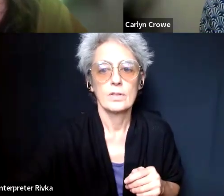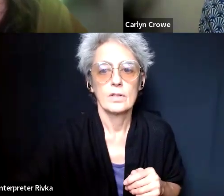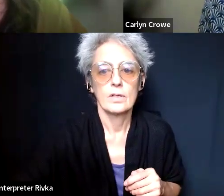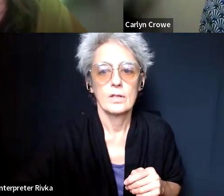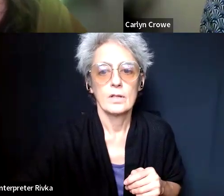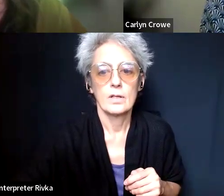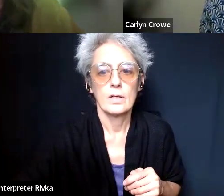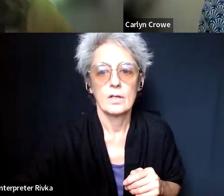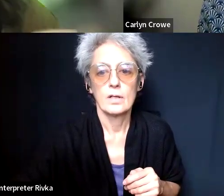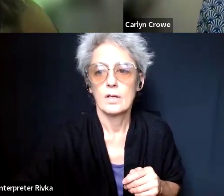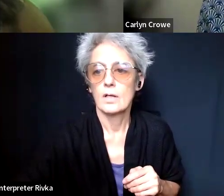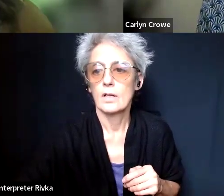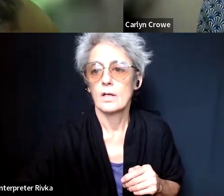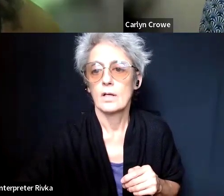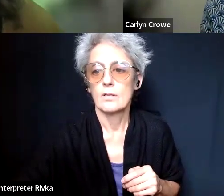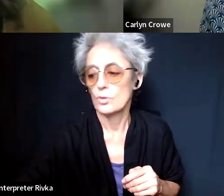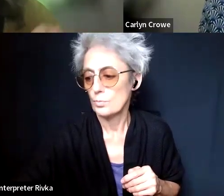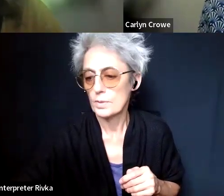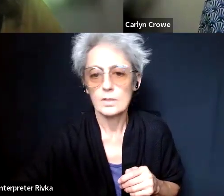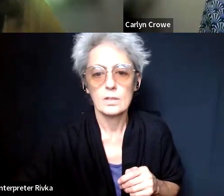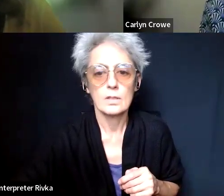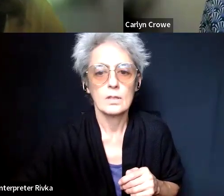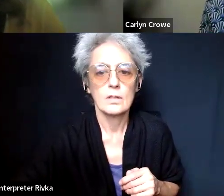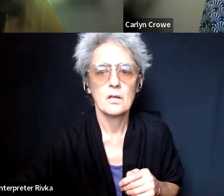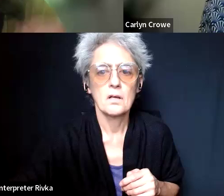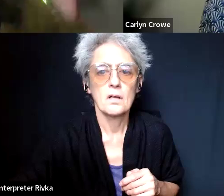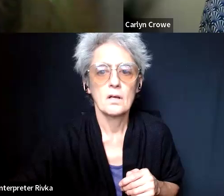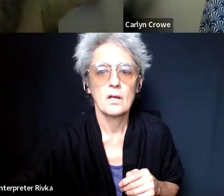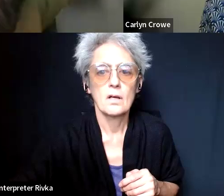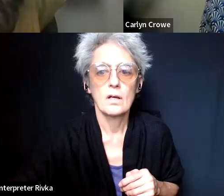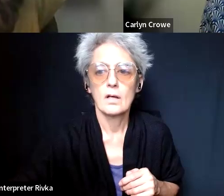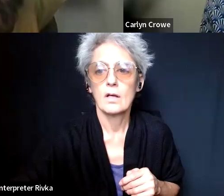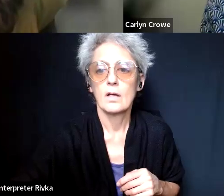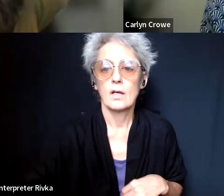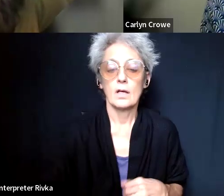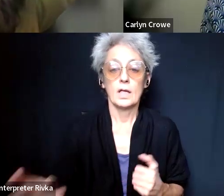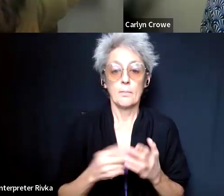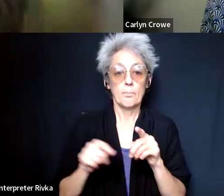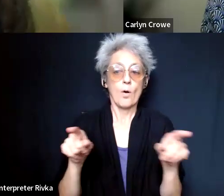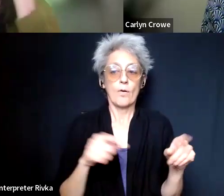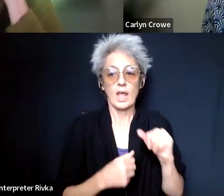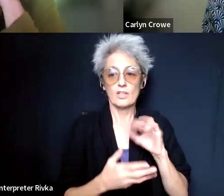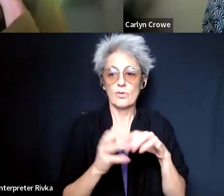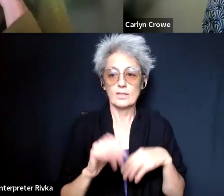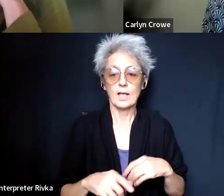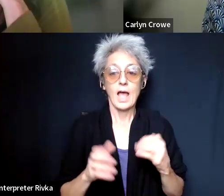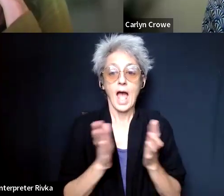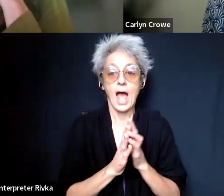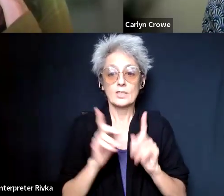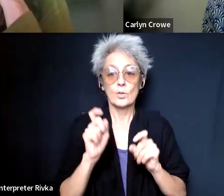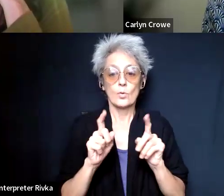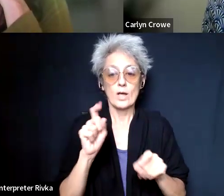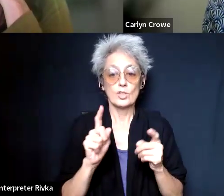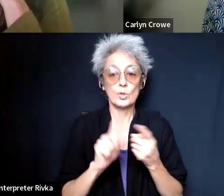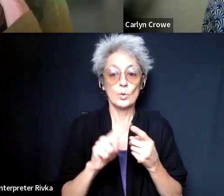ways. And so asking these questions to everybody just elevates the